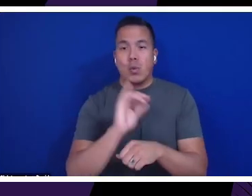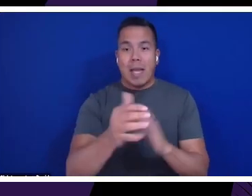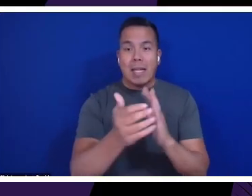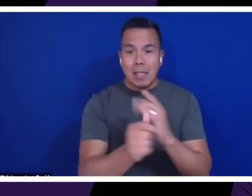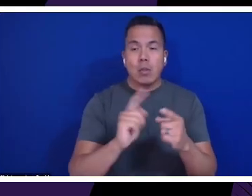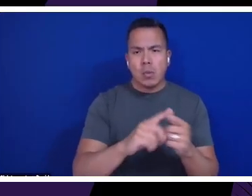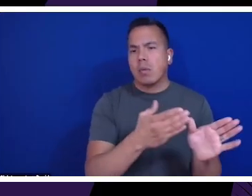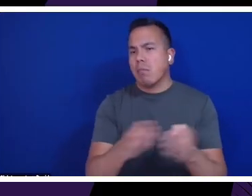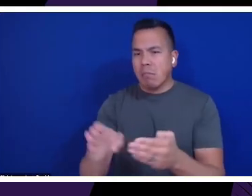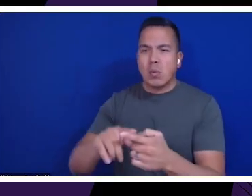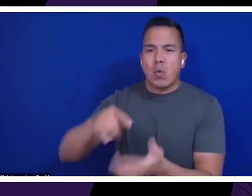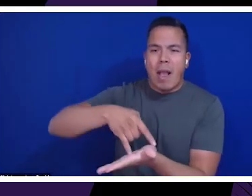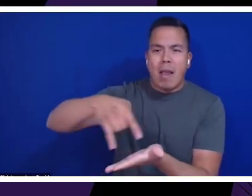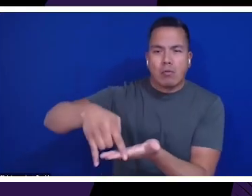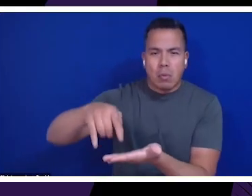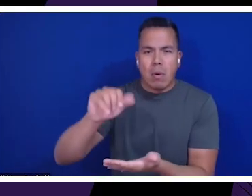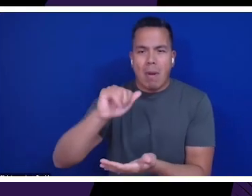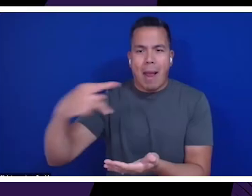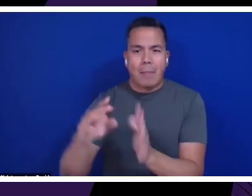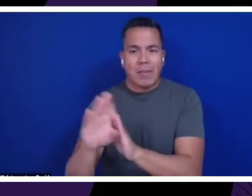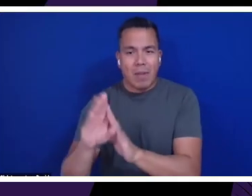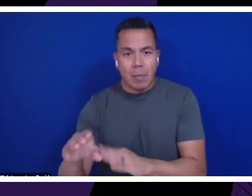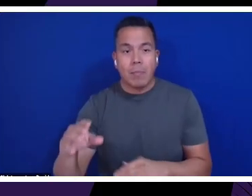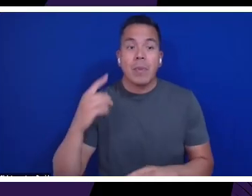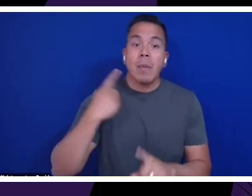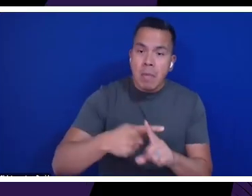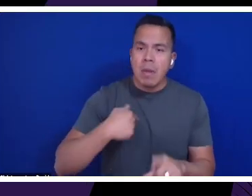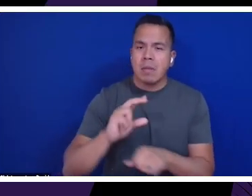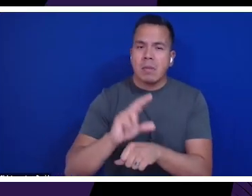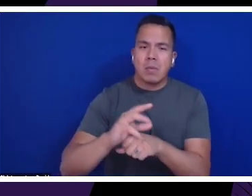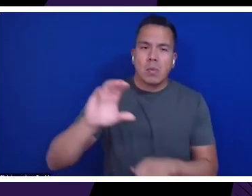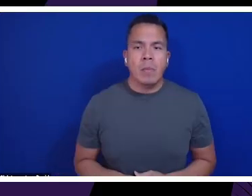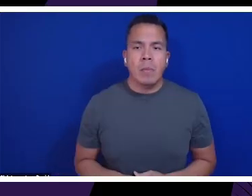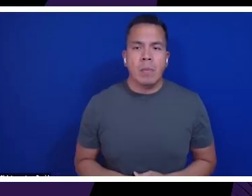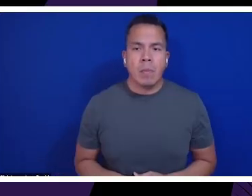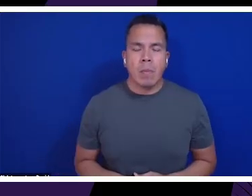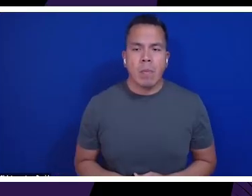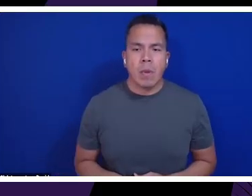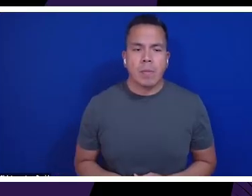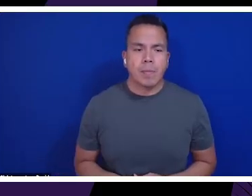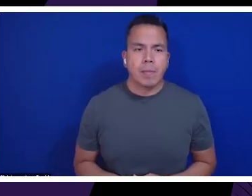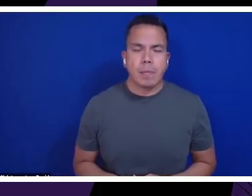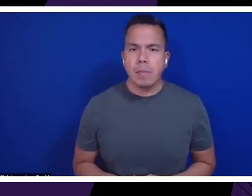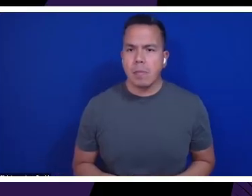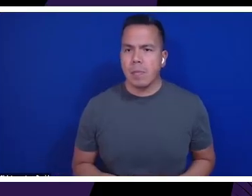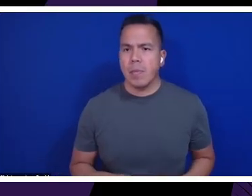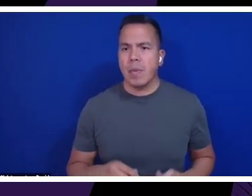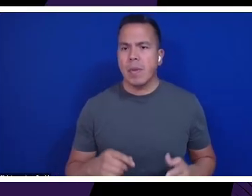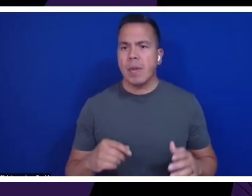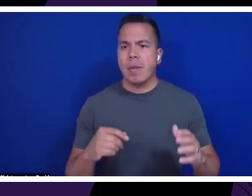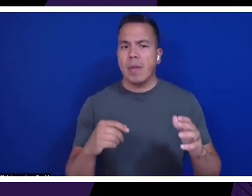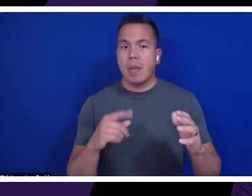Android app development. And I also used Compose for the user interface. This level of challenge was